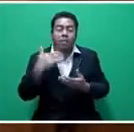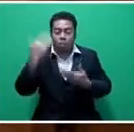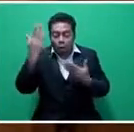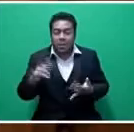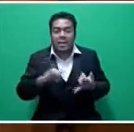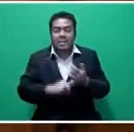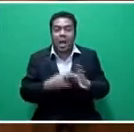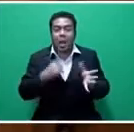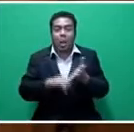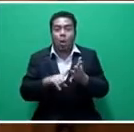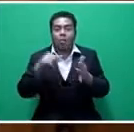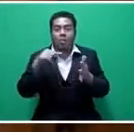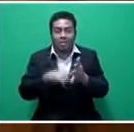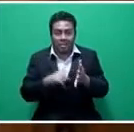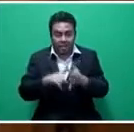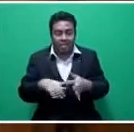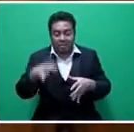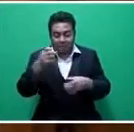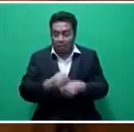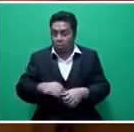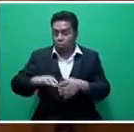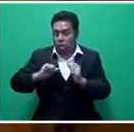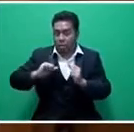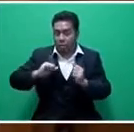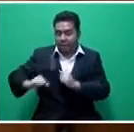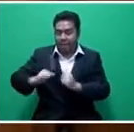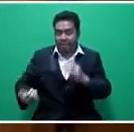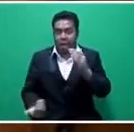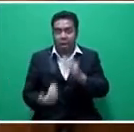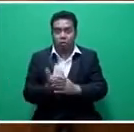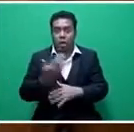Salote Randrondro claimed that she was denied entry in a